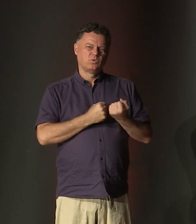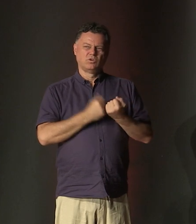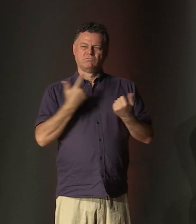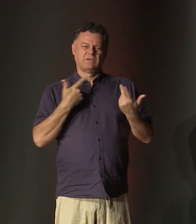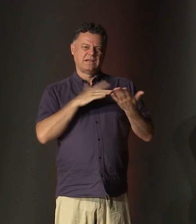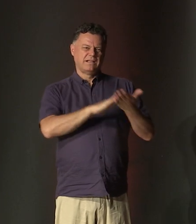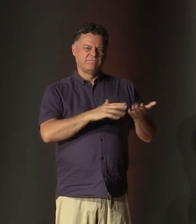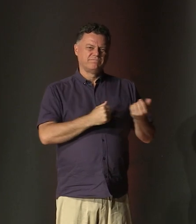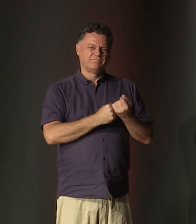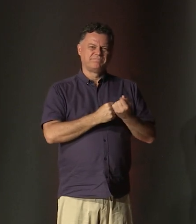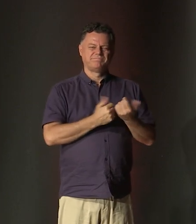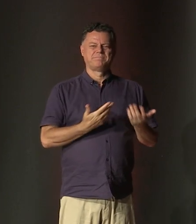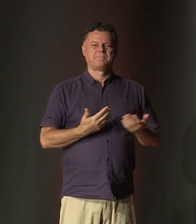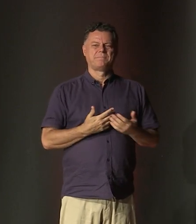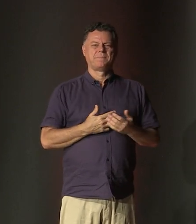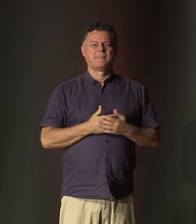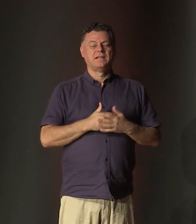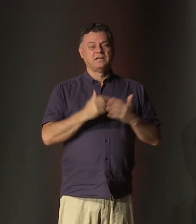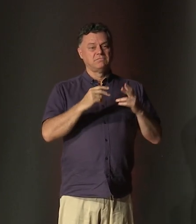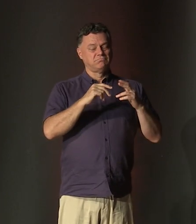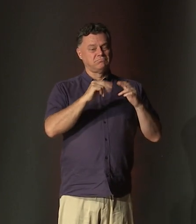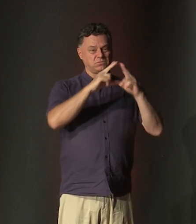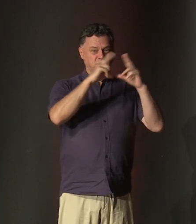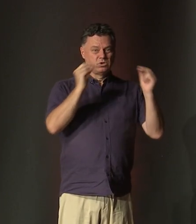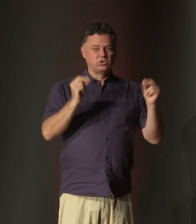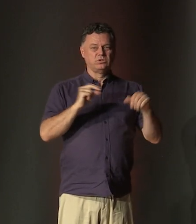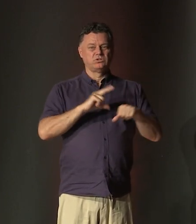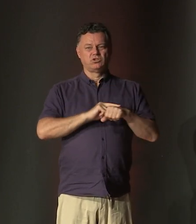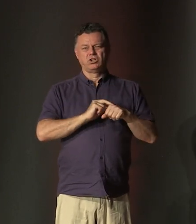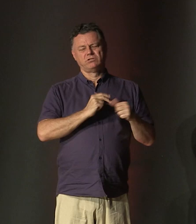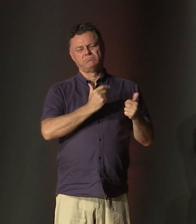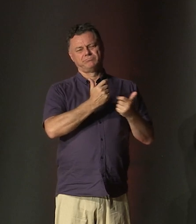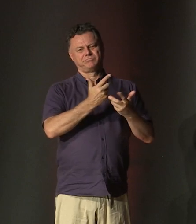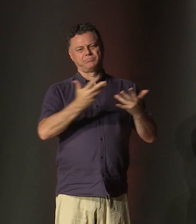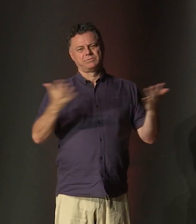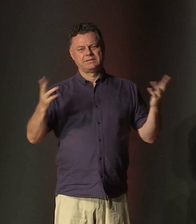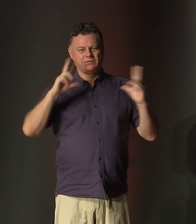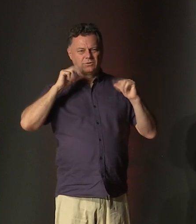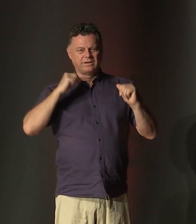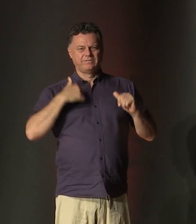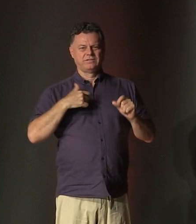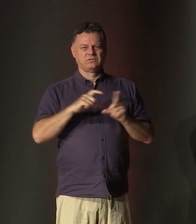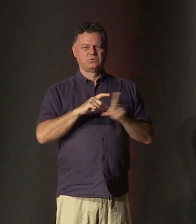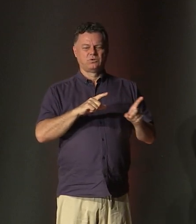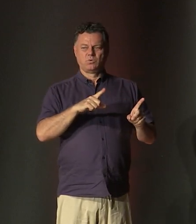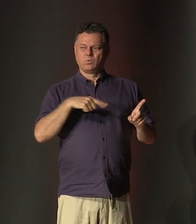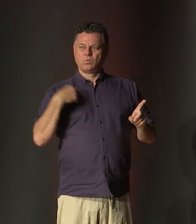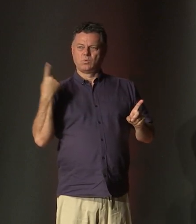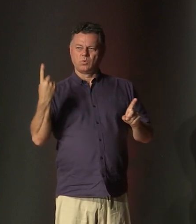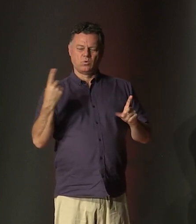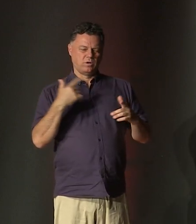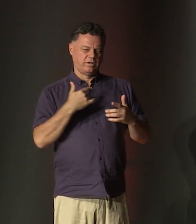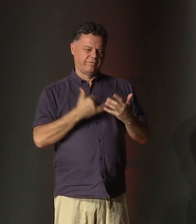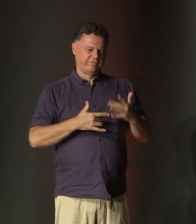support. And also the nurses and doctors looking after her care. All of us being sensitive